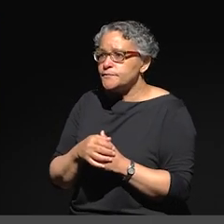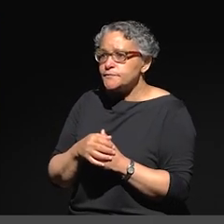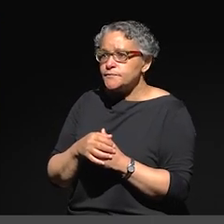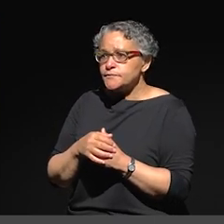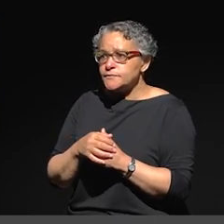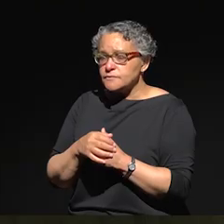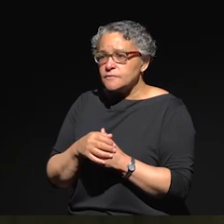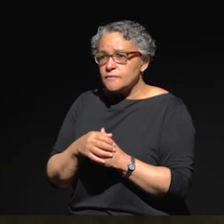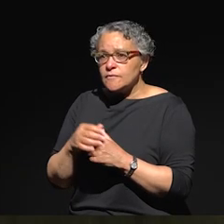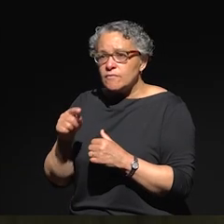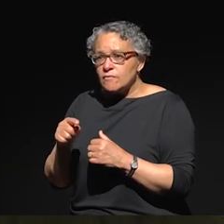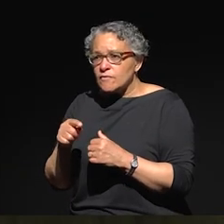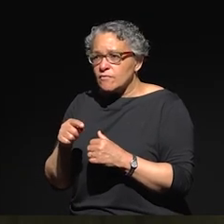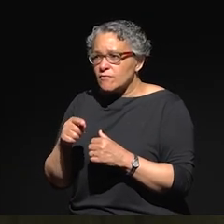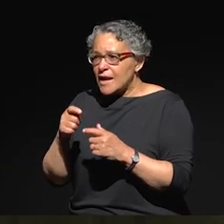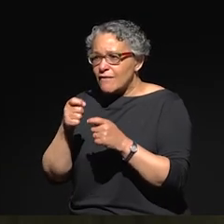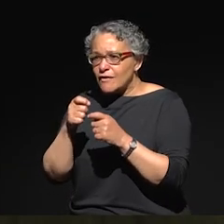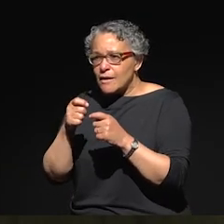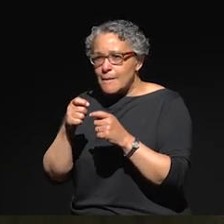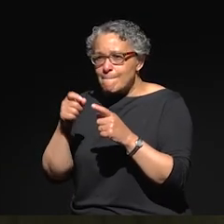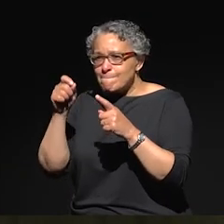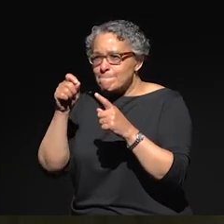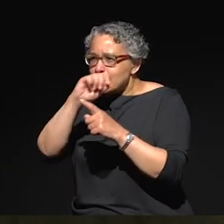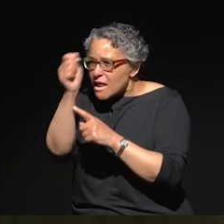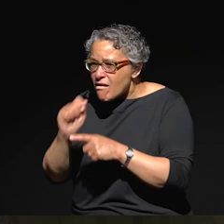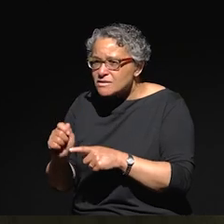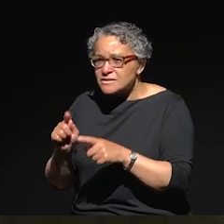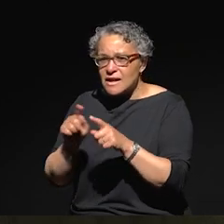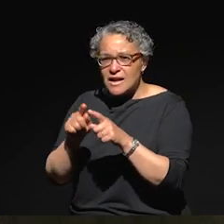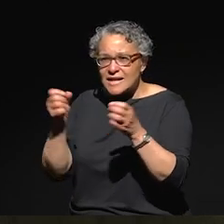It integrates these niches with these pilasters, and again has this lightness.